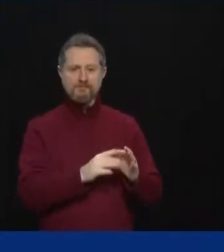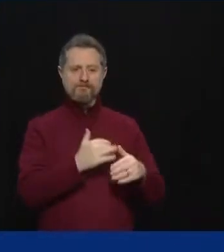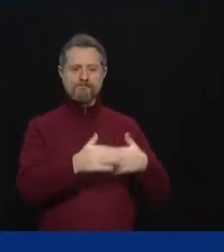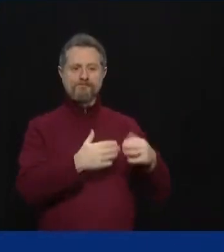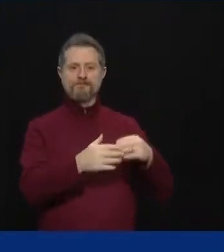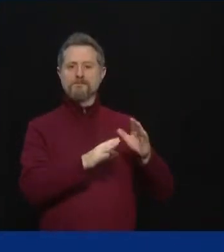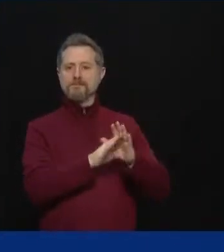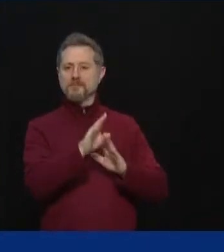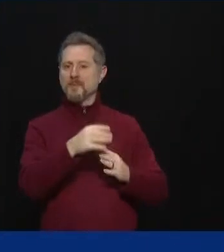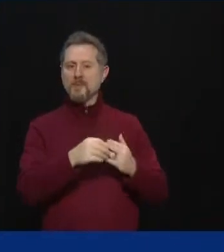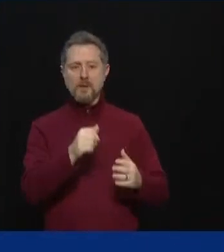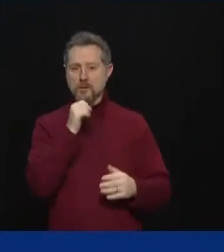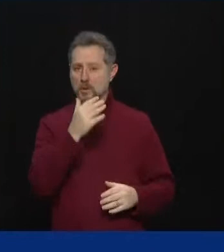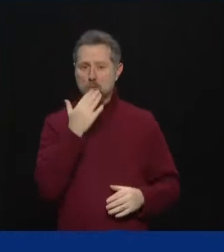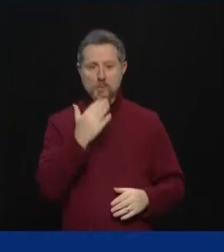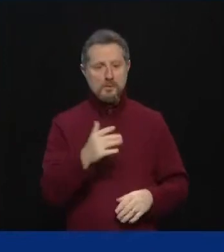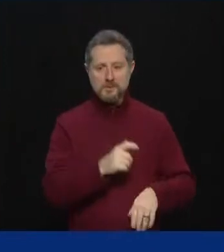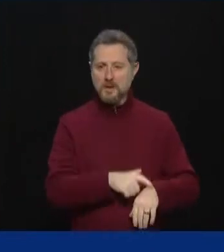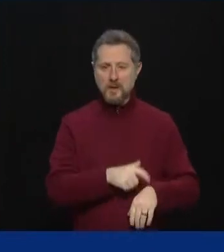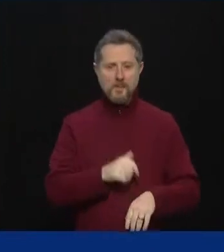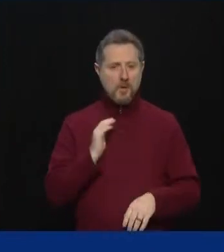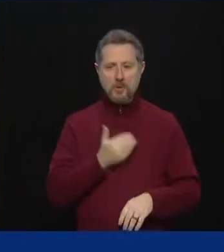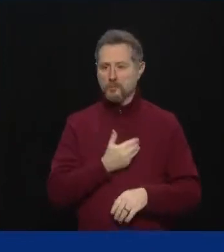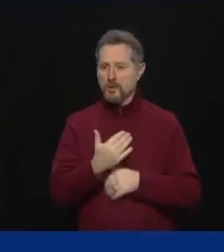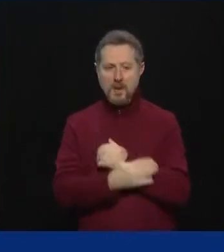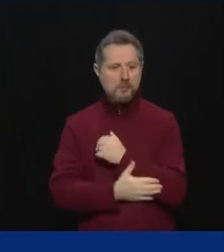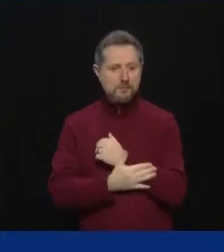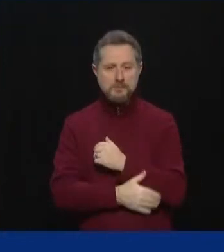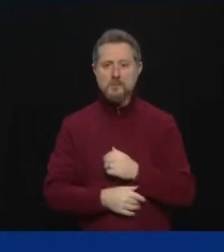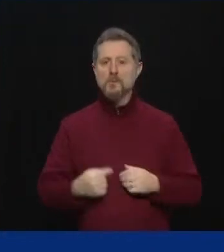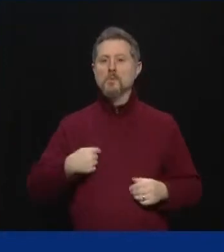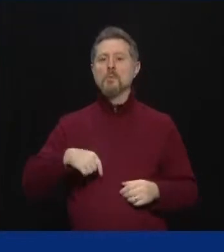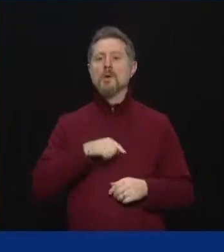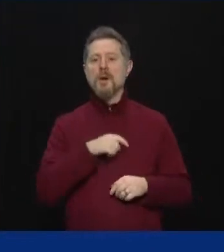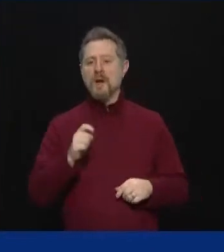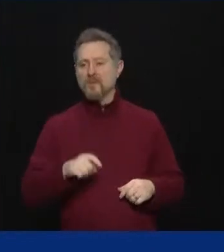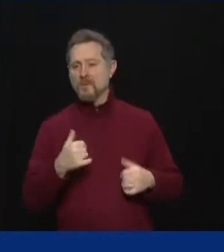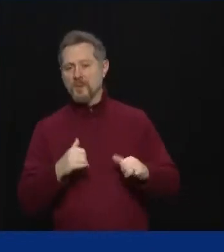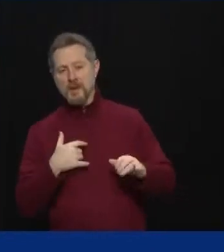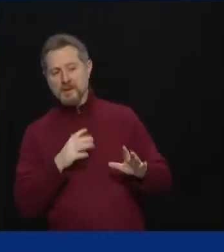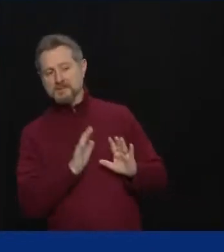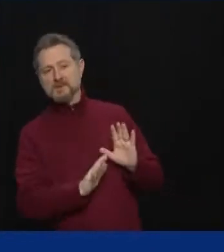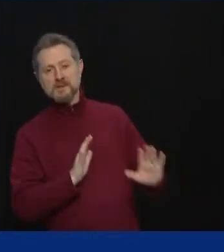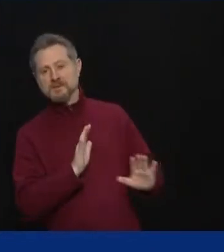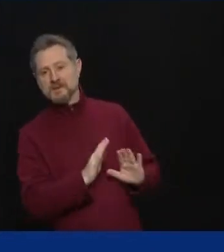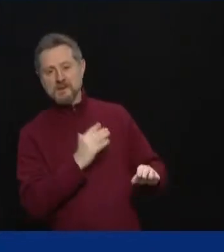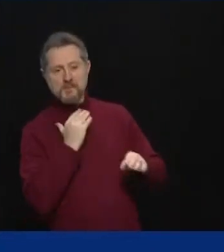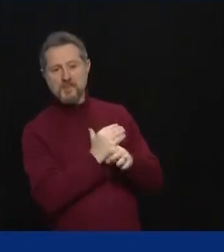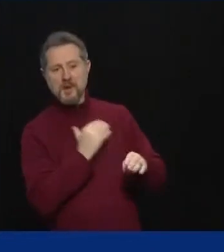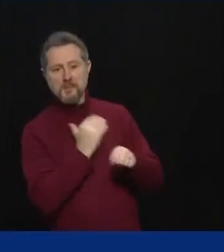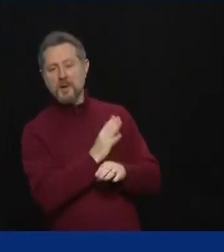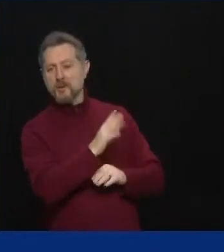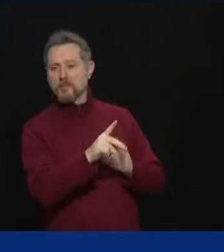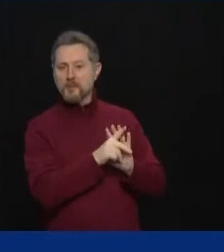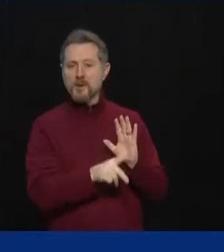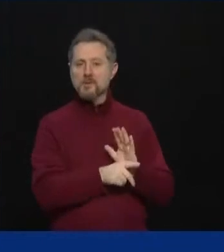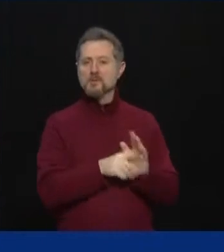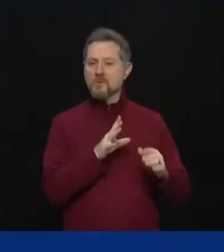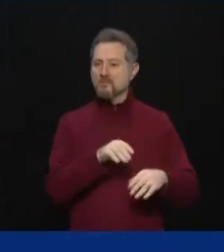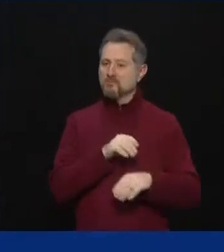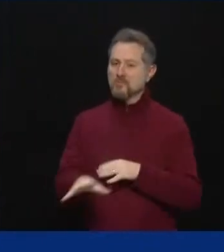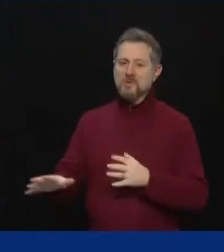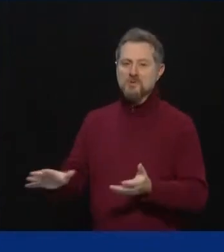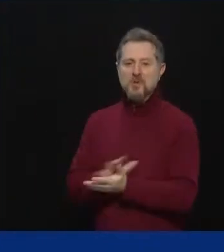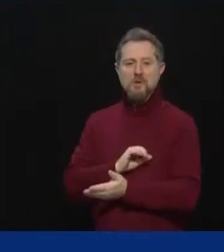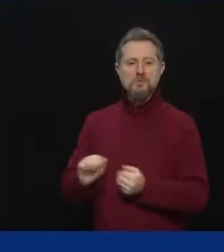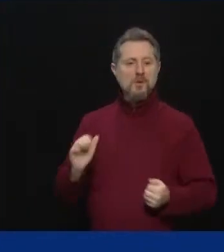not a good time for our country. And all we did was play defense, trying to stop policies that would be horribly detrimental to the country and certainly to my district in